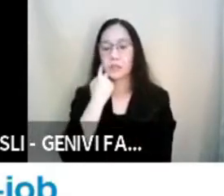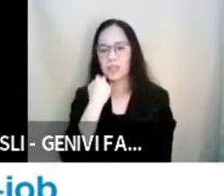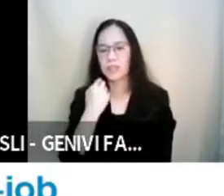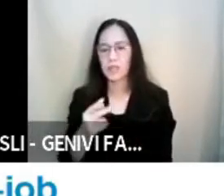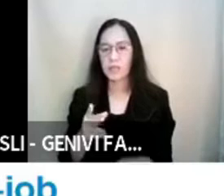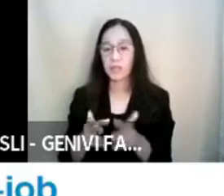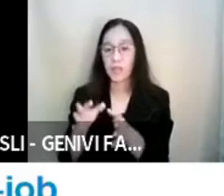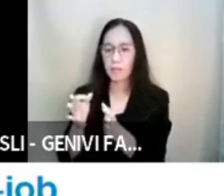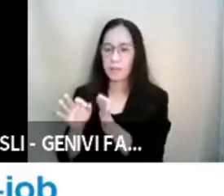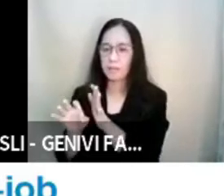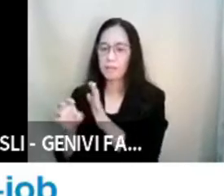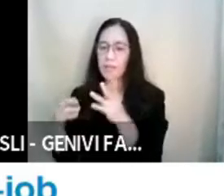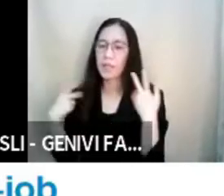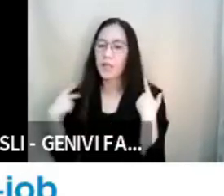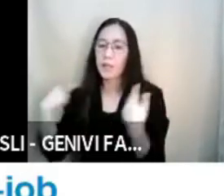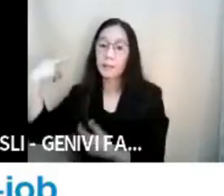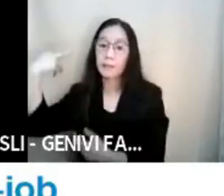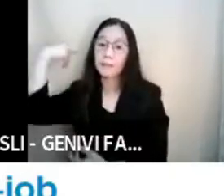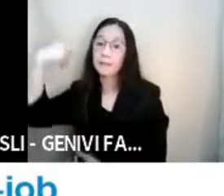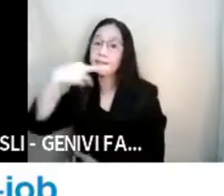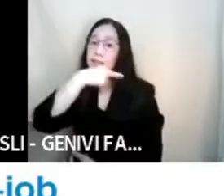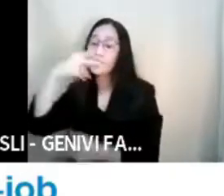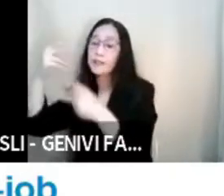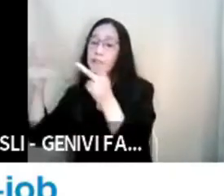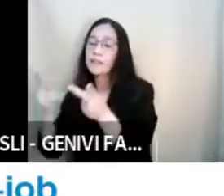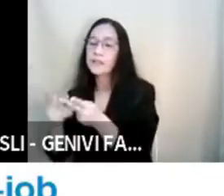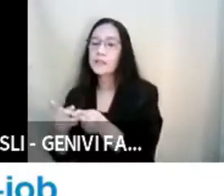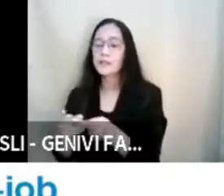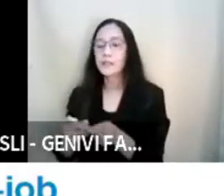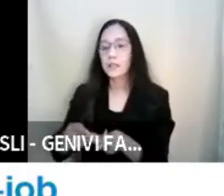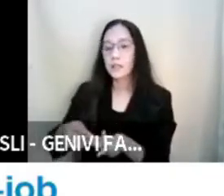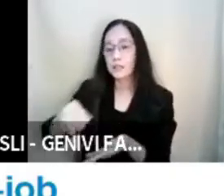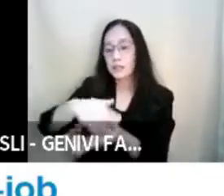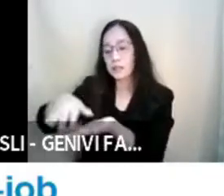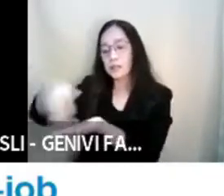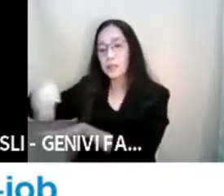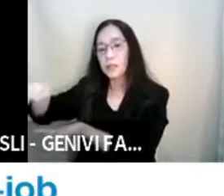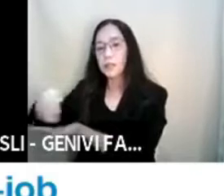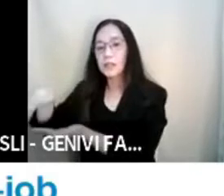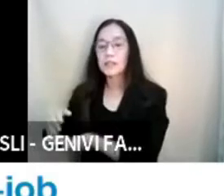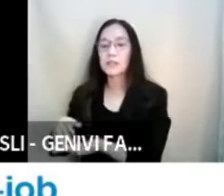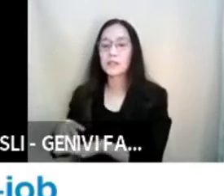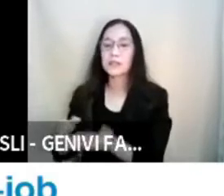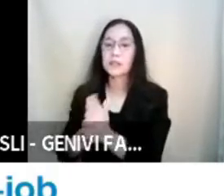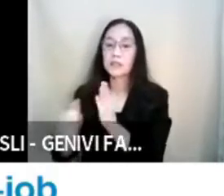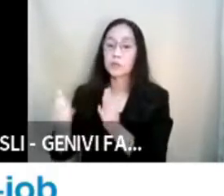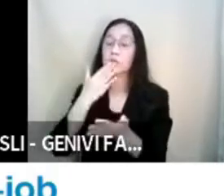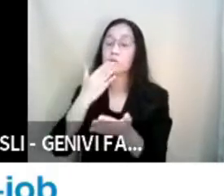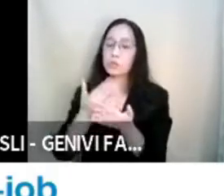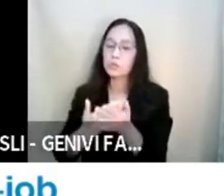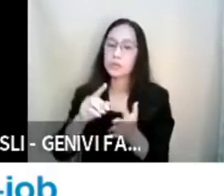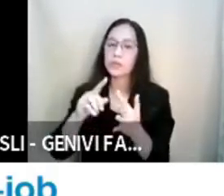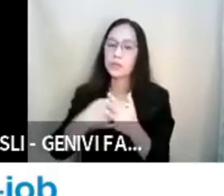parlor nearby, very basic cleaning and housekeeping skills are good. It's a good start, no? Yung